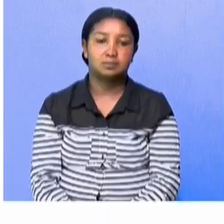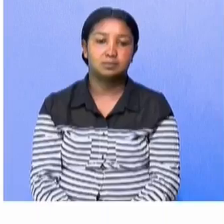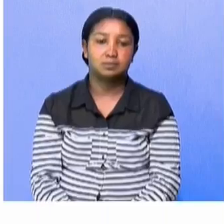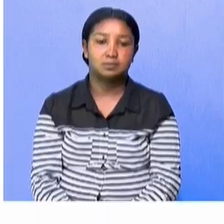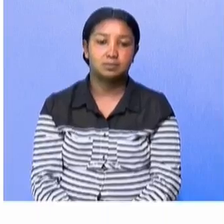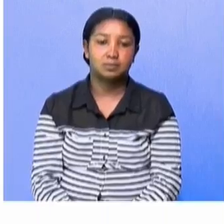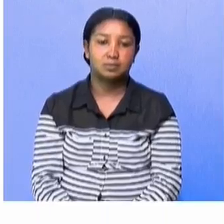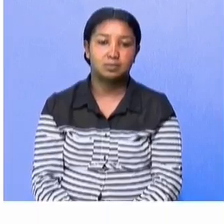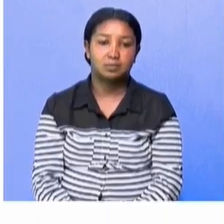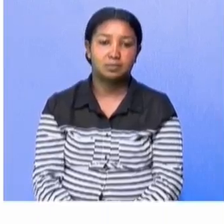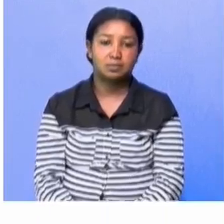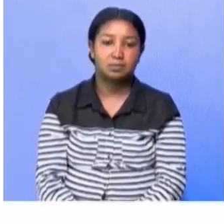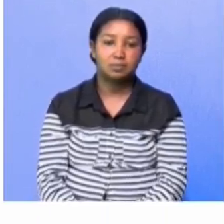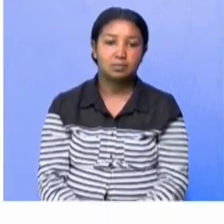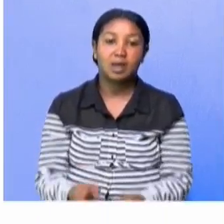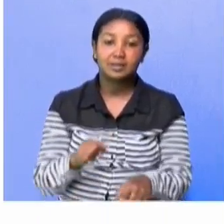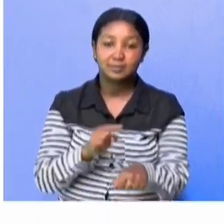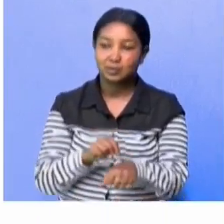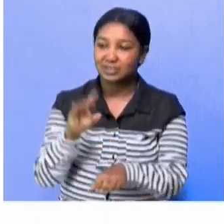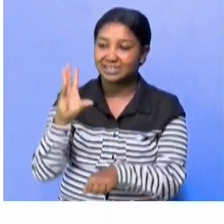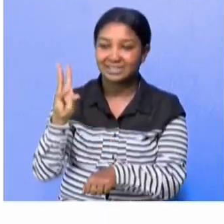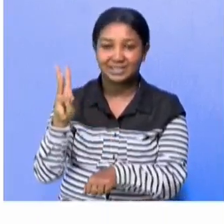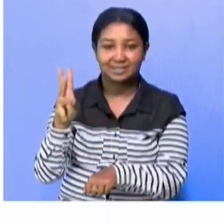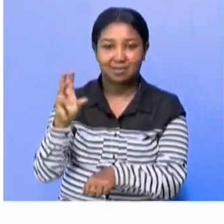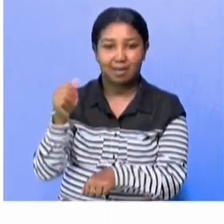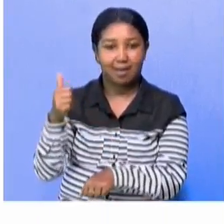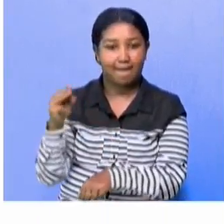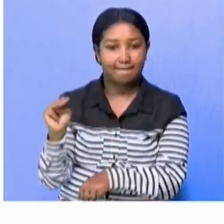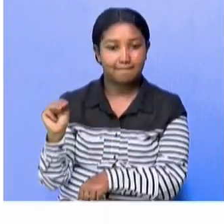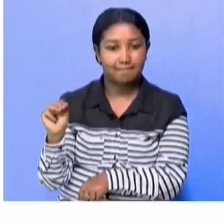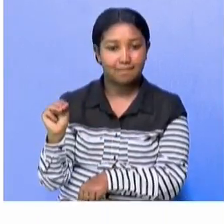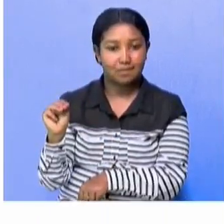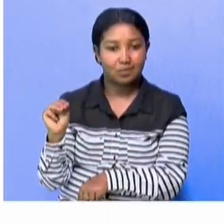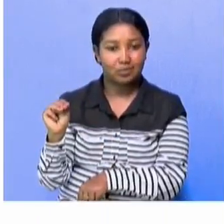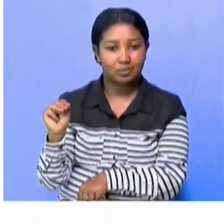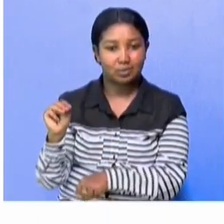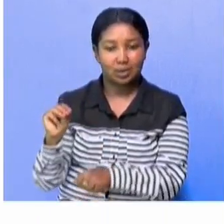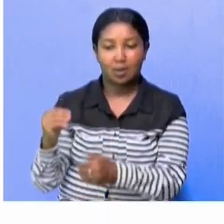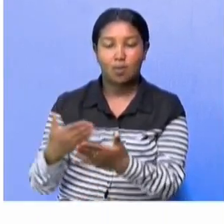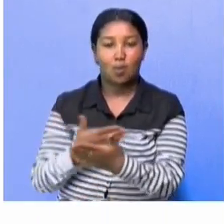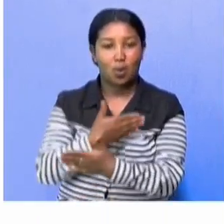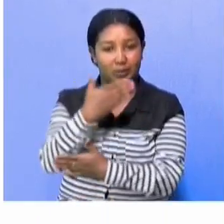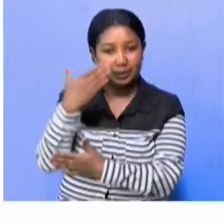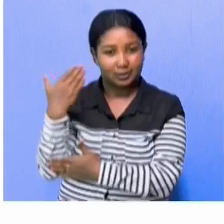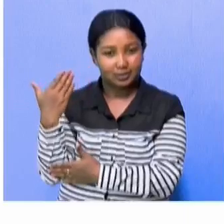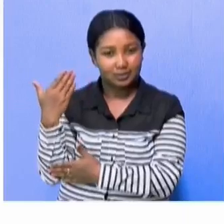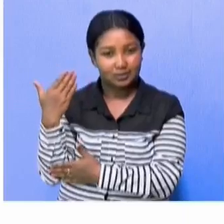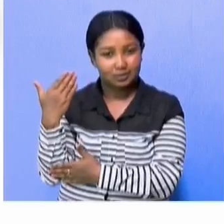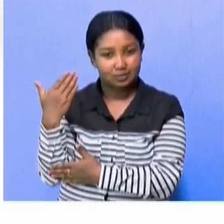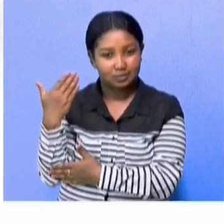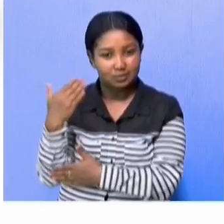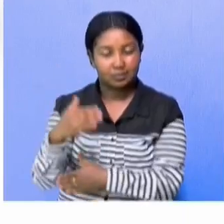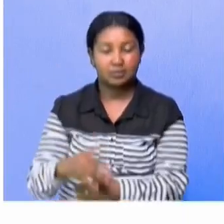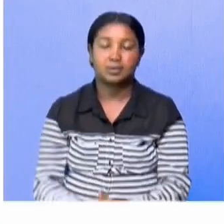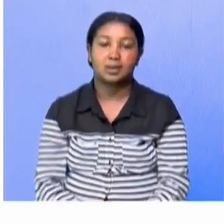at 6 a.m. morning.